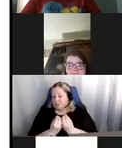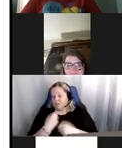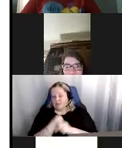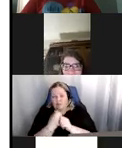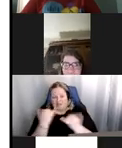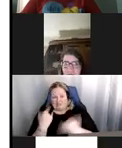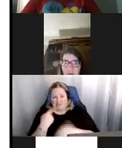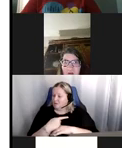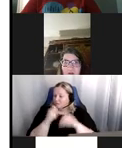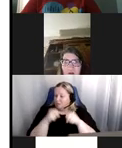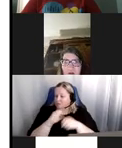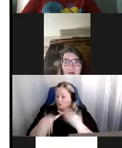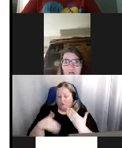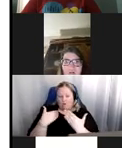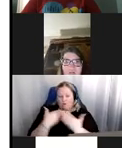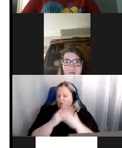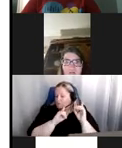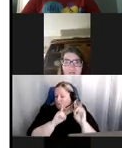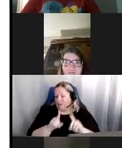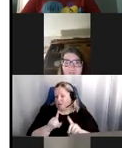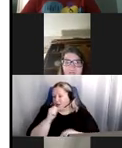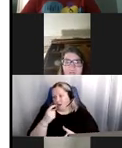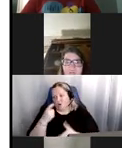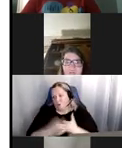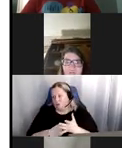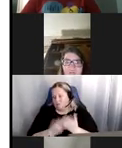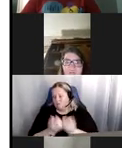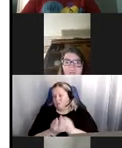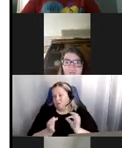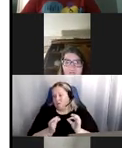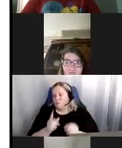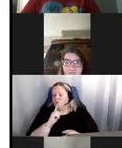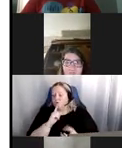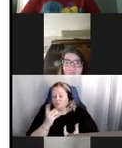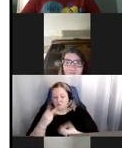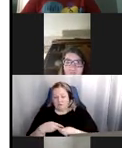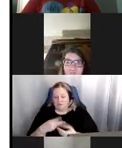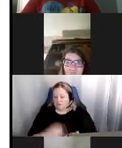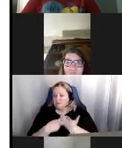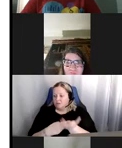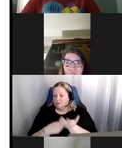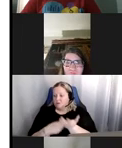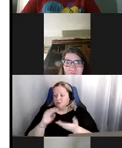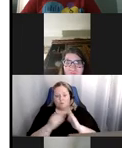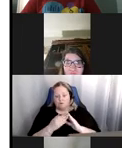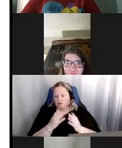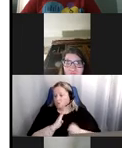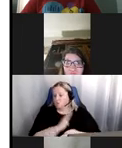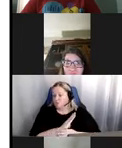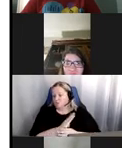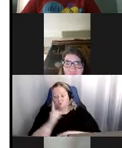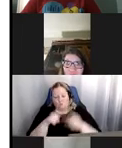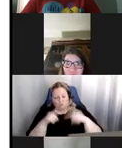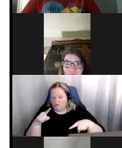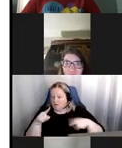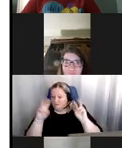possible available to all of our attendees at no cost. Be sure to participate in the discussion, community boards, and a wide variety of topics in the community